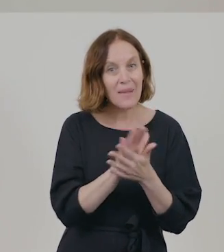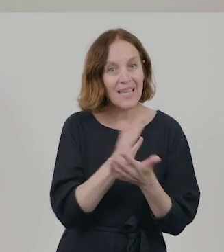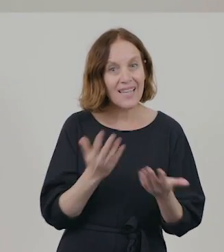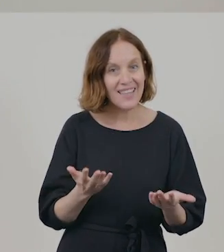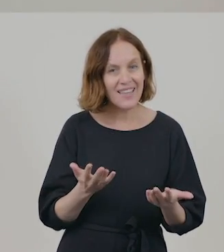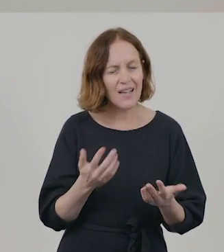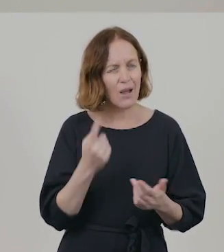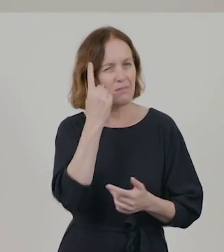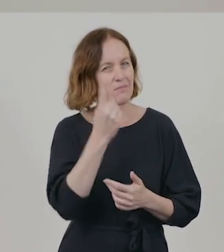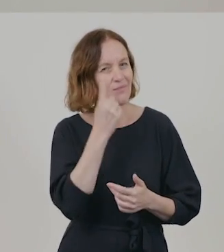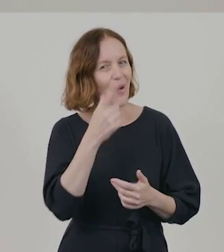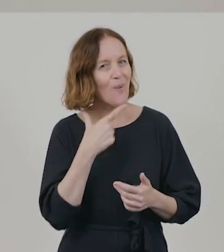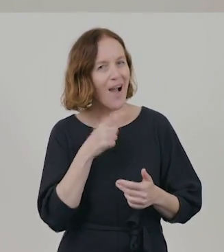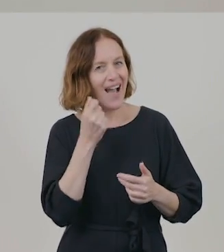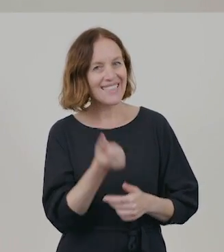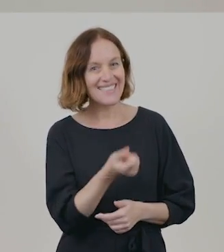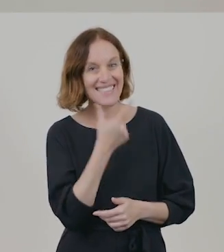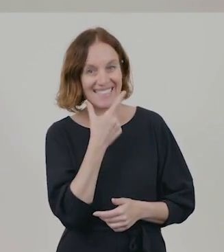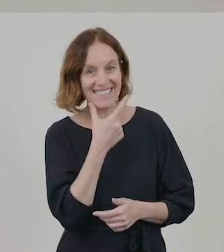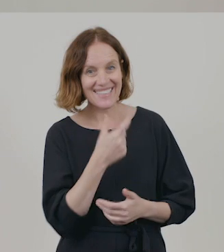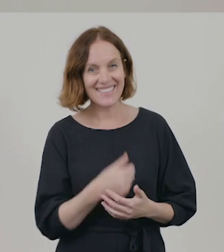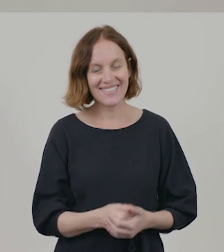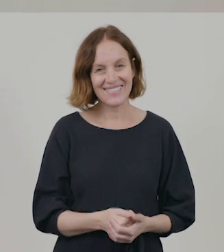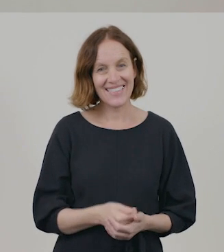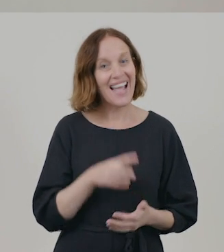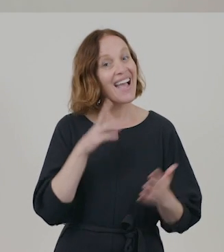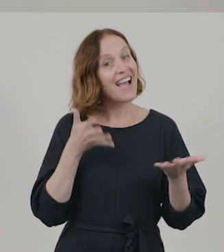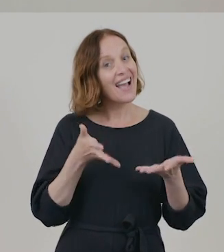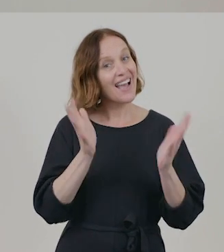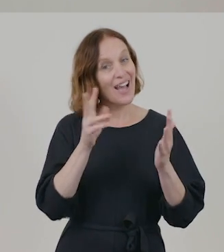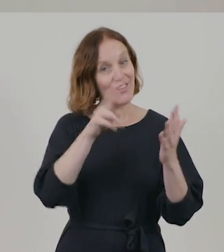I can see 2 animals on the front cover of our story.